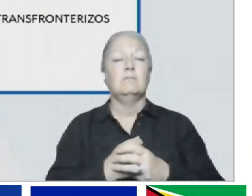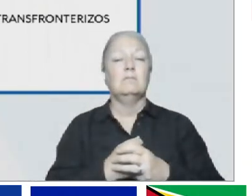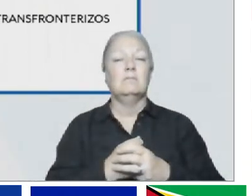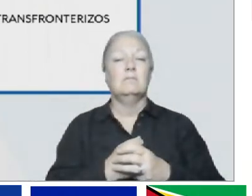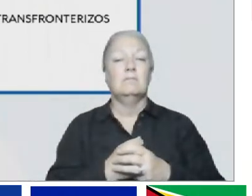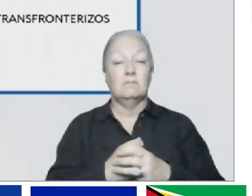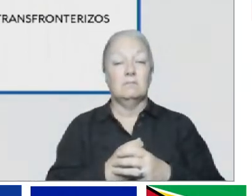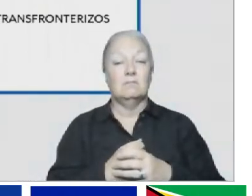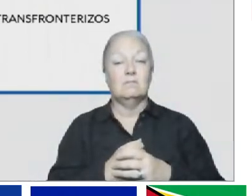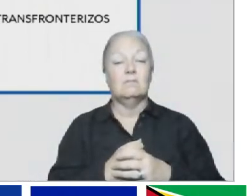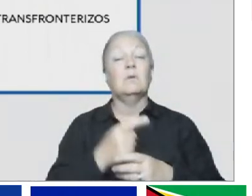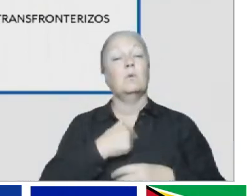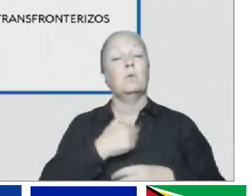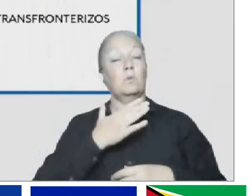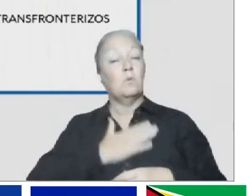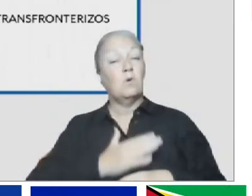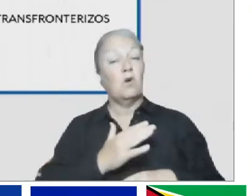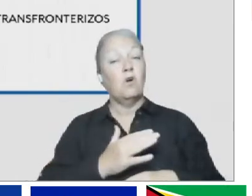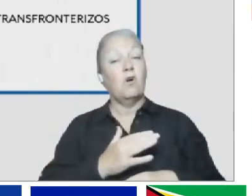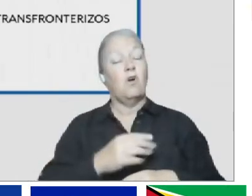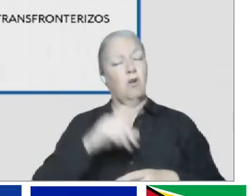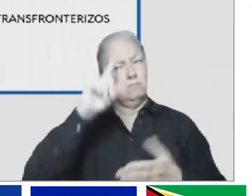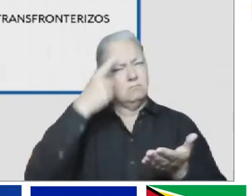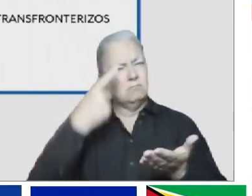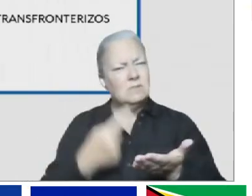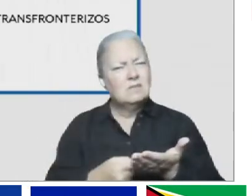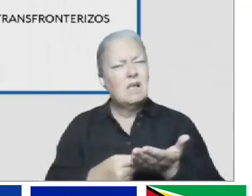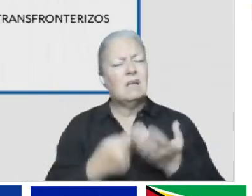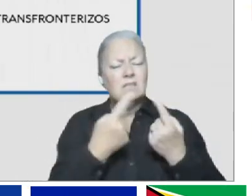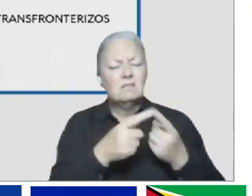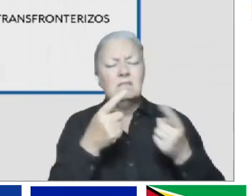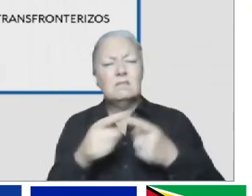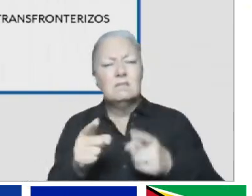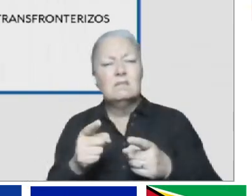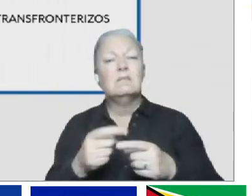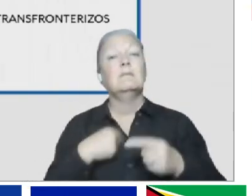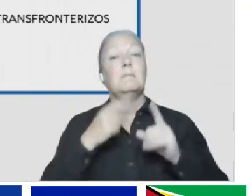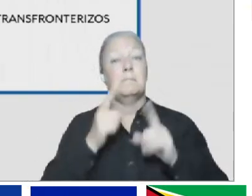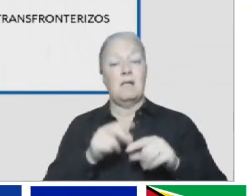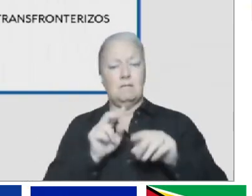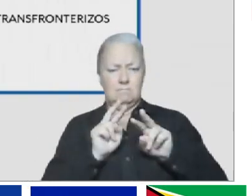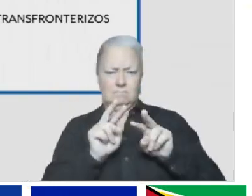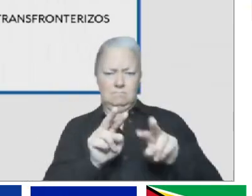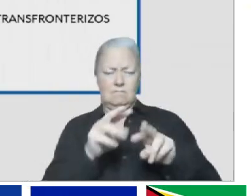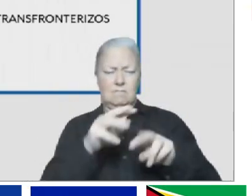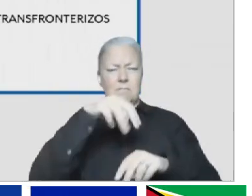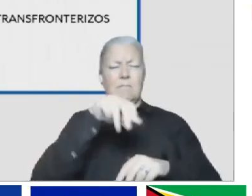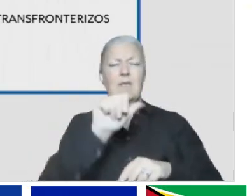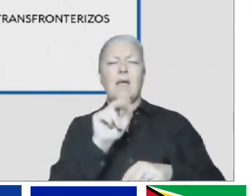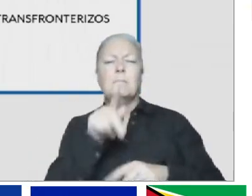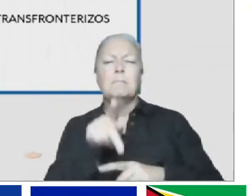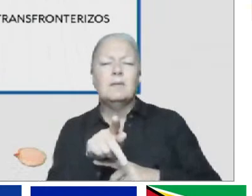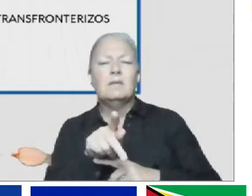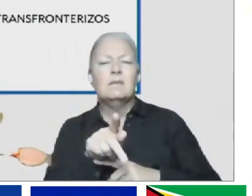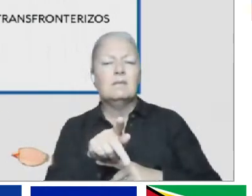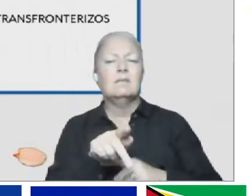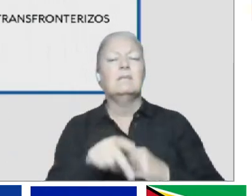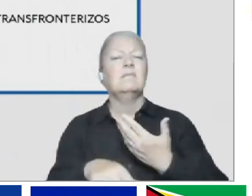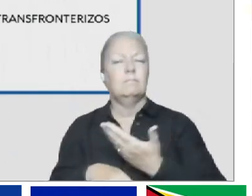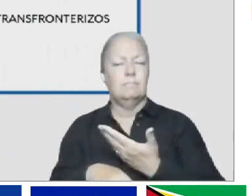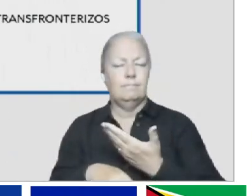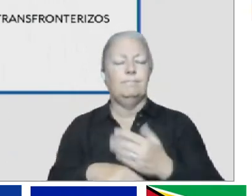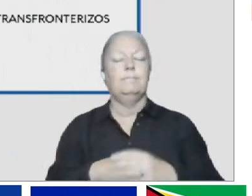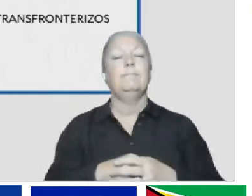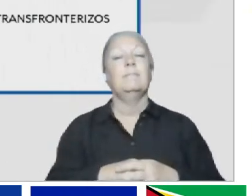decisions by looking at a map. And another part of this is communication to the society as